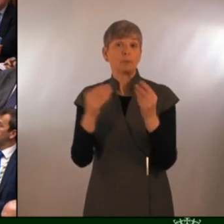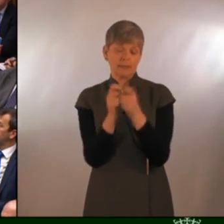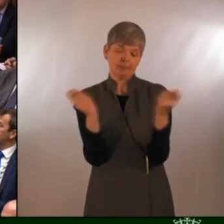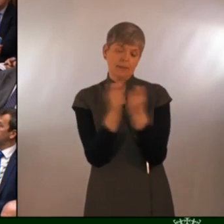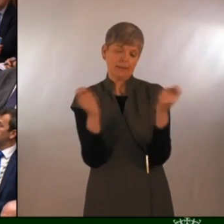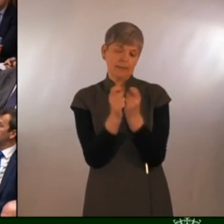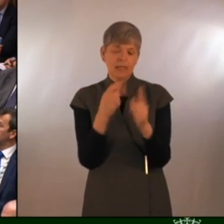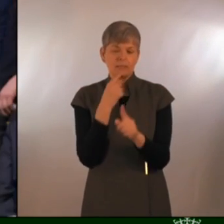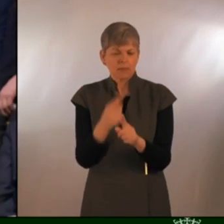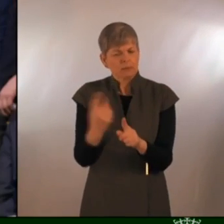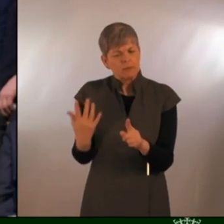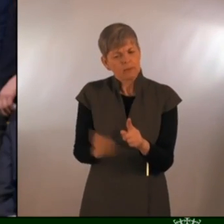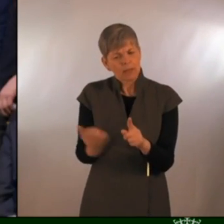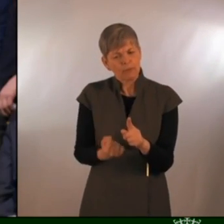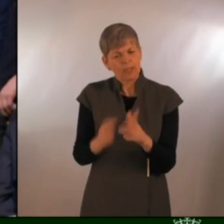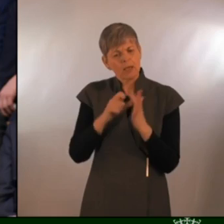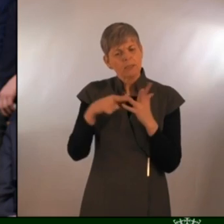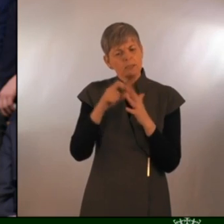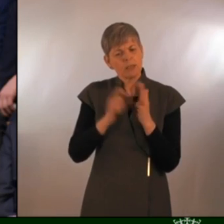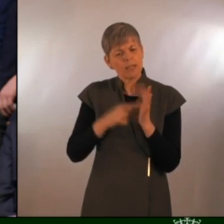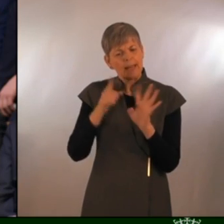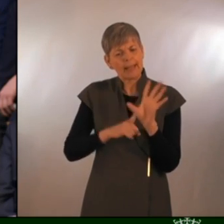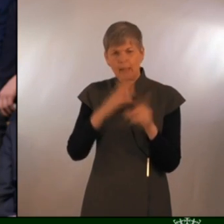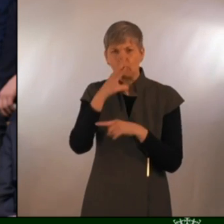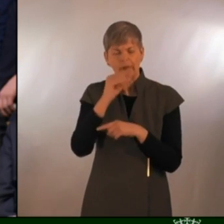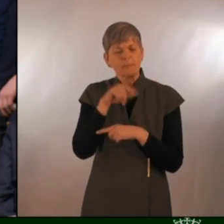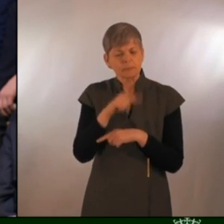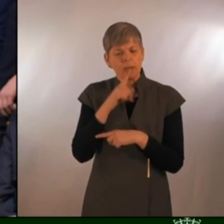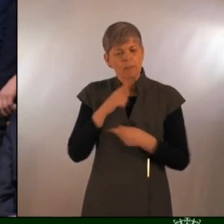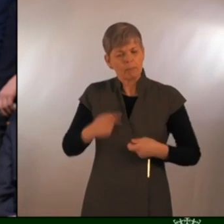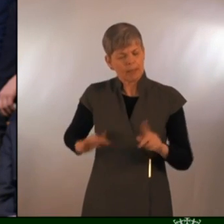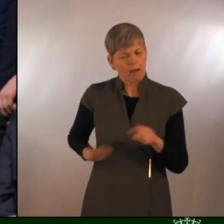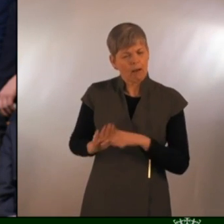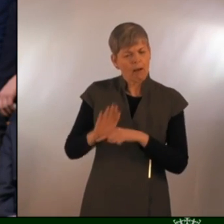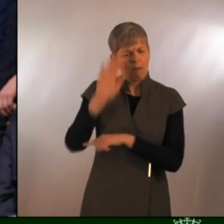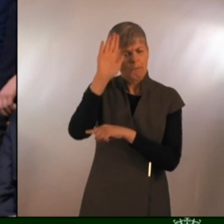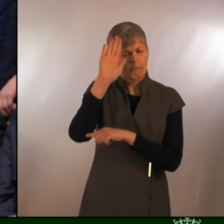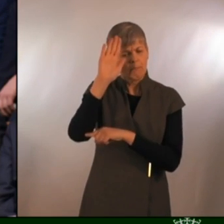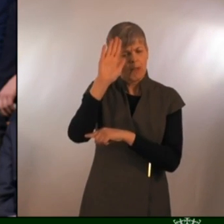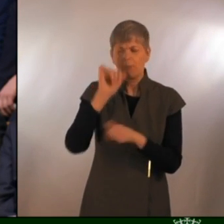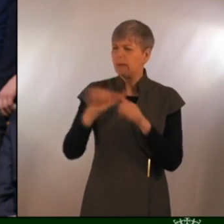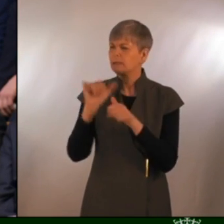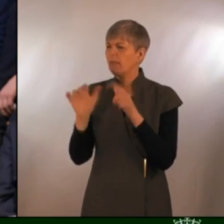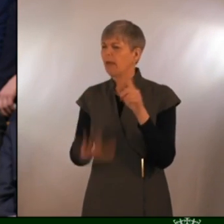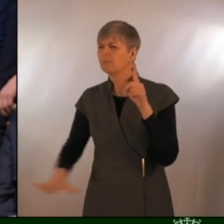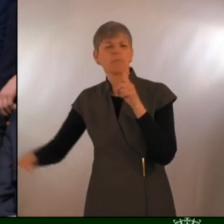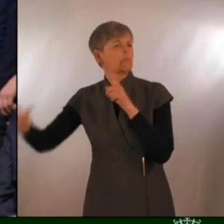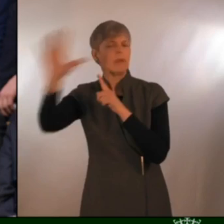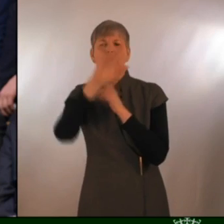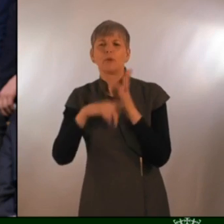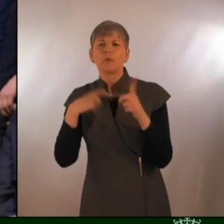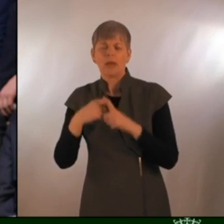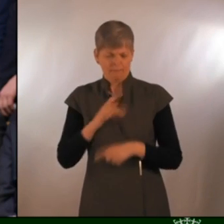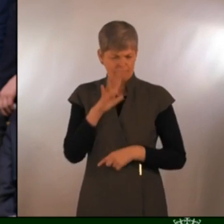risen faster than anywhere else in the country. As part of his levelling up agenda, will the Prime